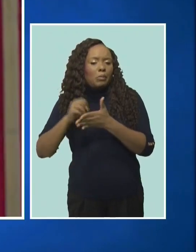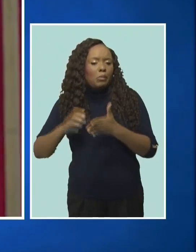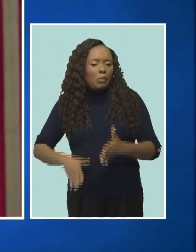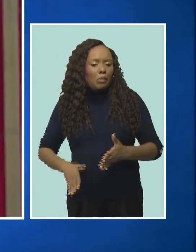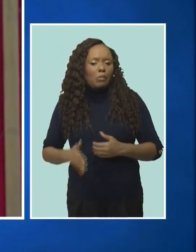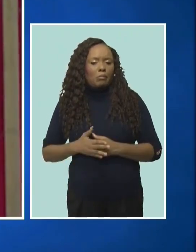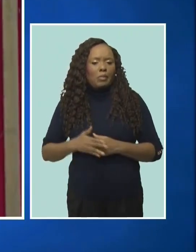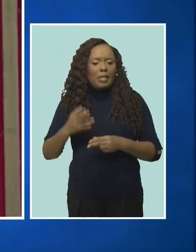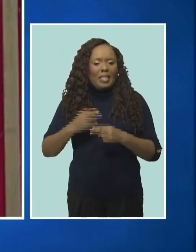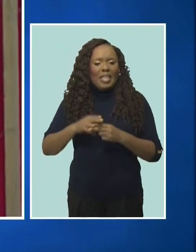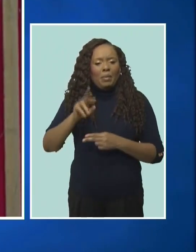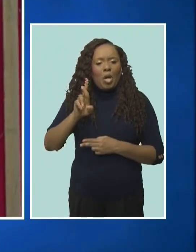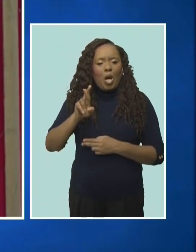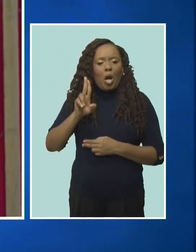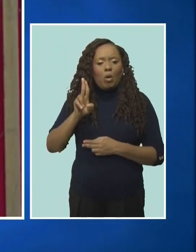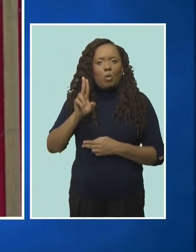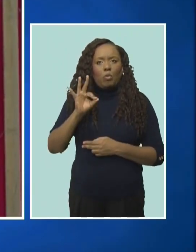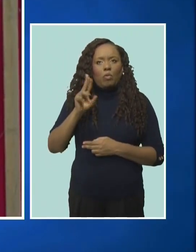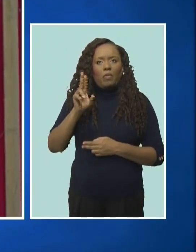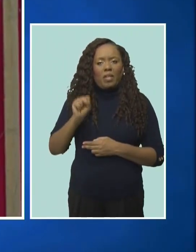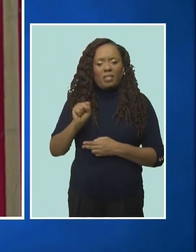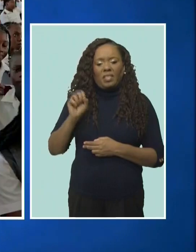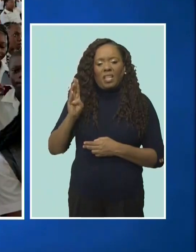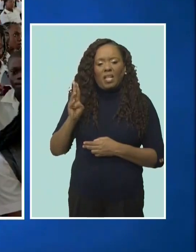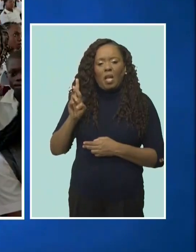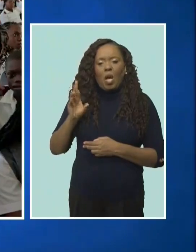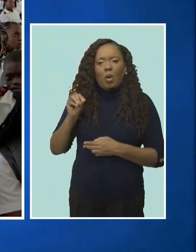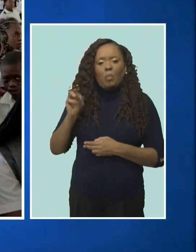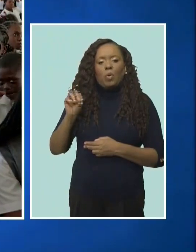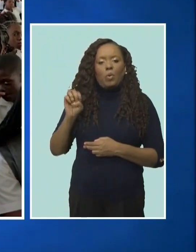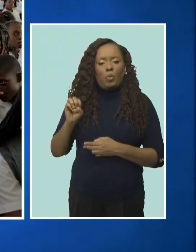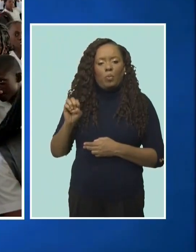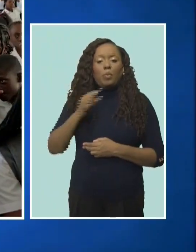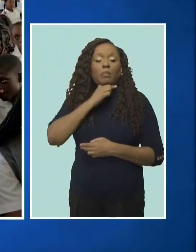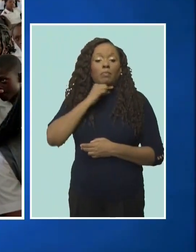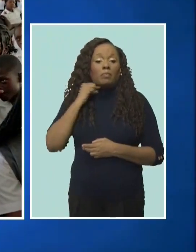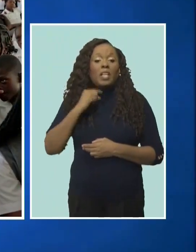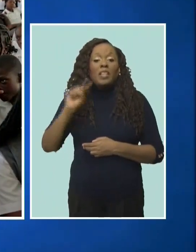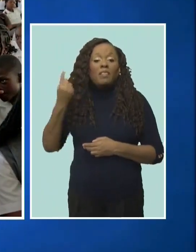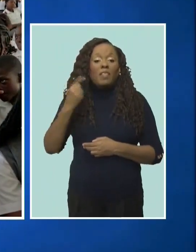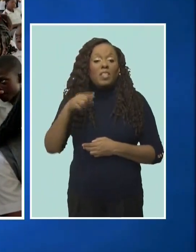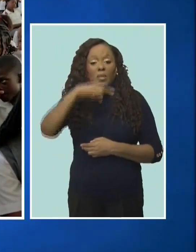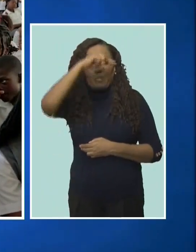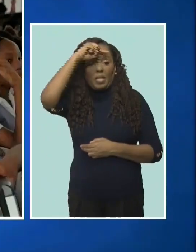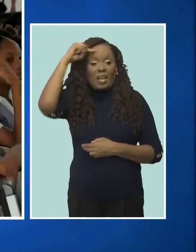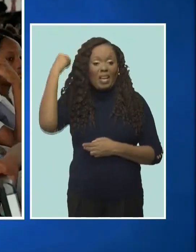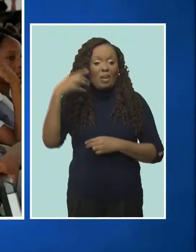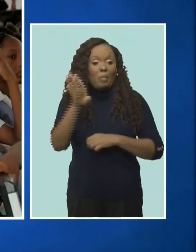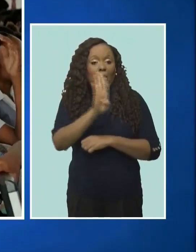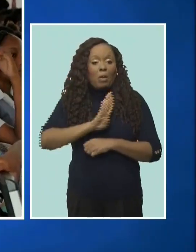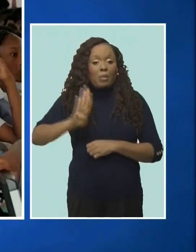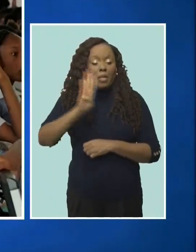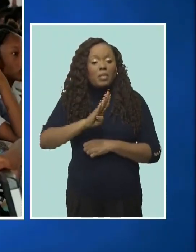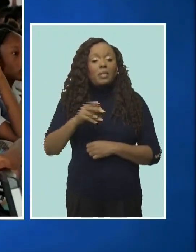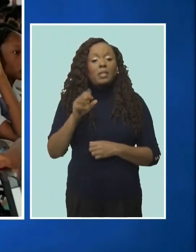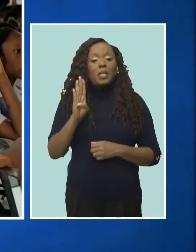trailblazing career as a cleric, serving as the first black Barbadian bishop. Head of the school's General Studies